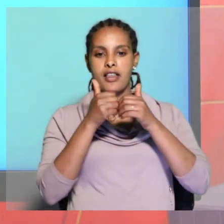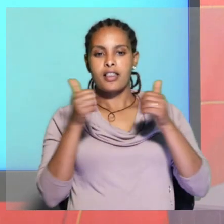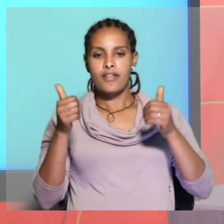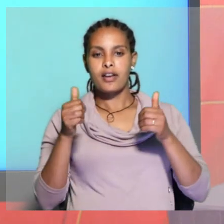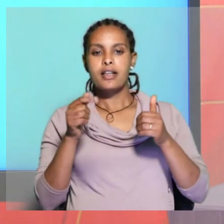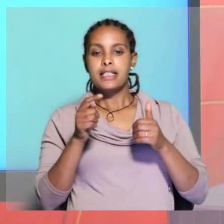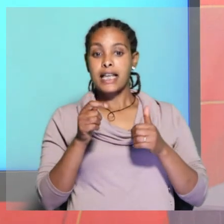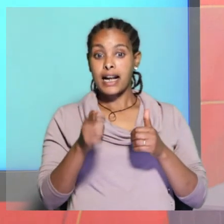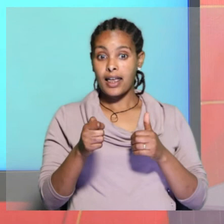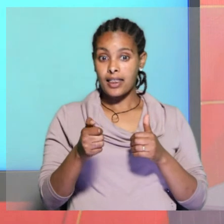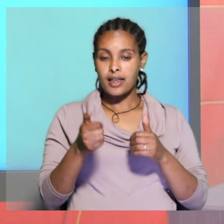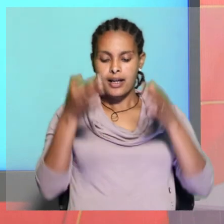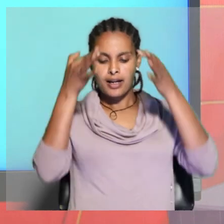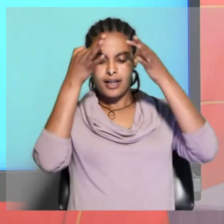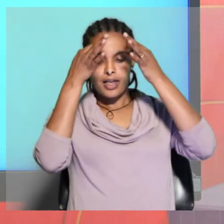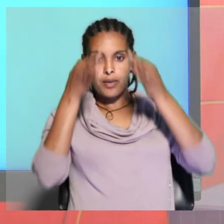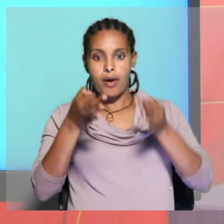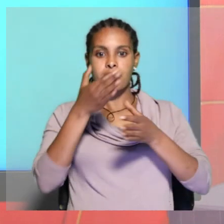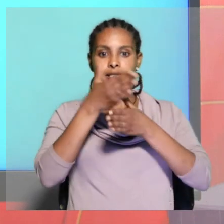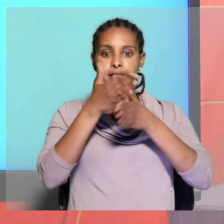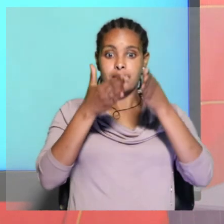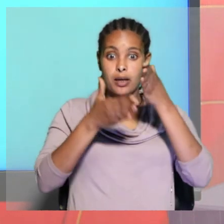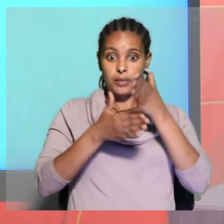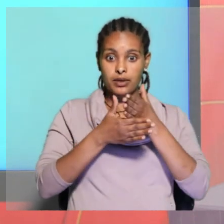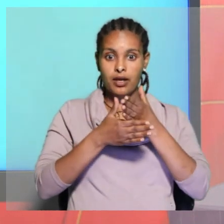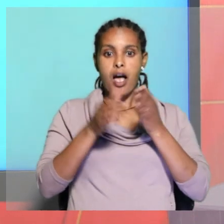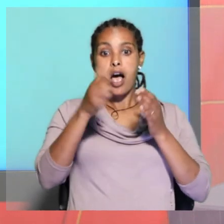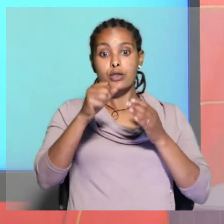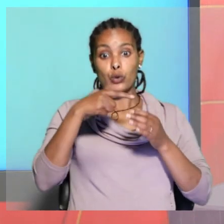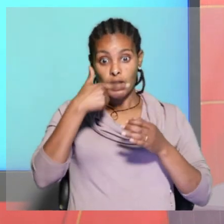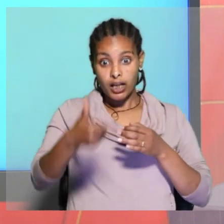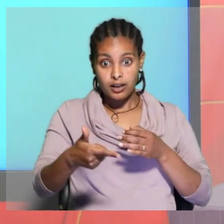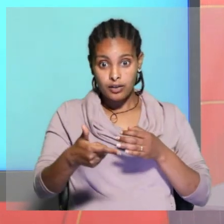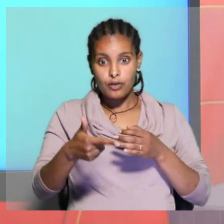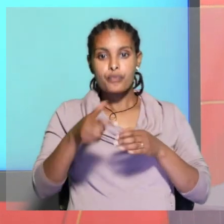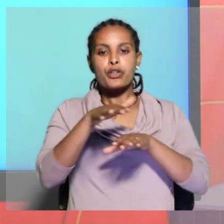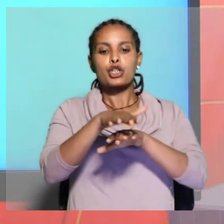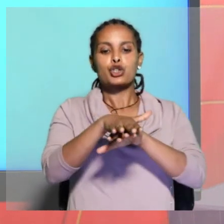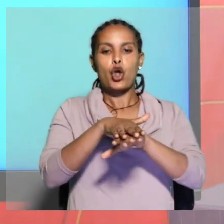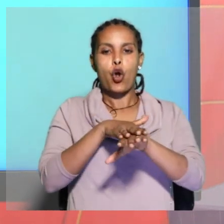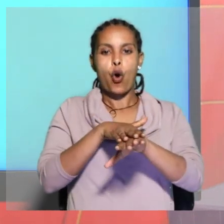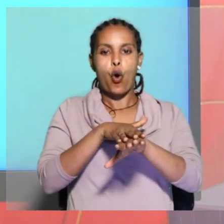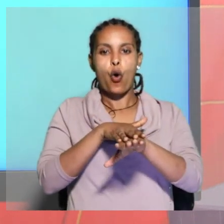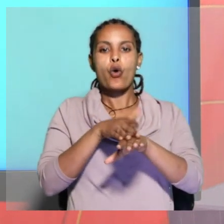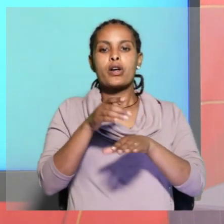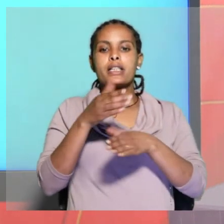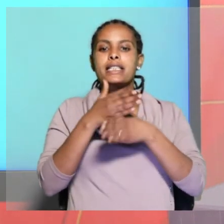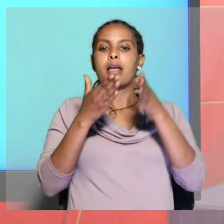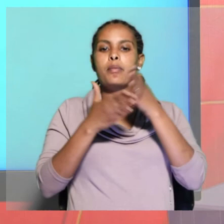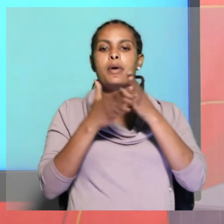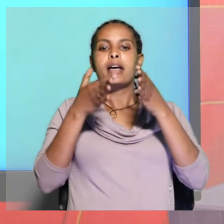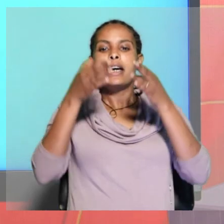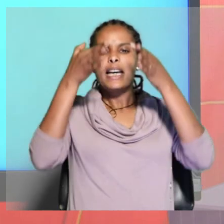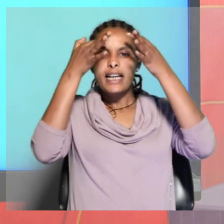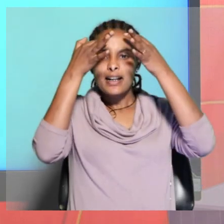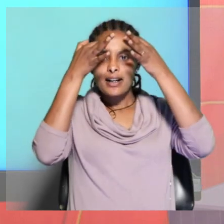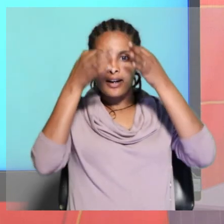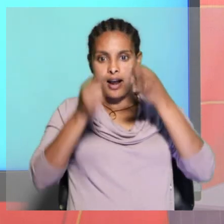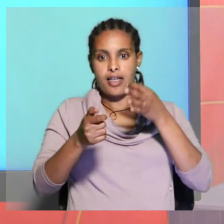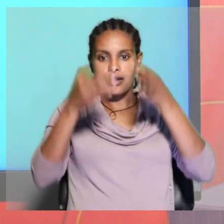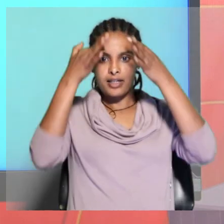Identifying the rate determining step. As we said, the slowest step is rate determining